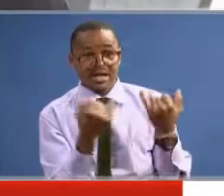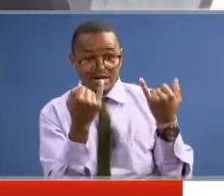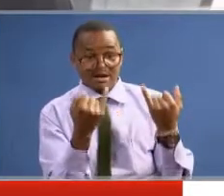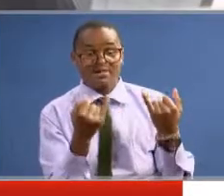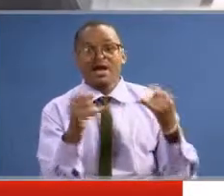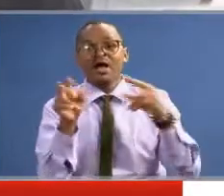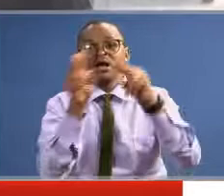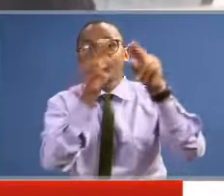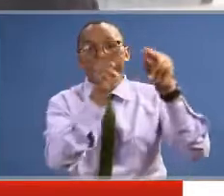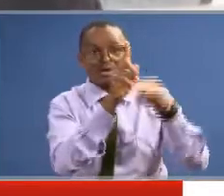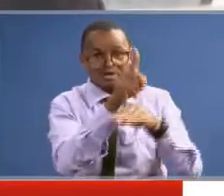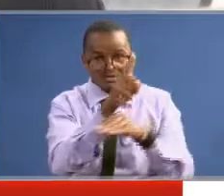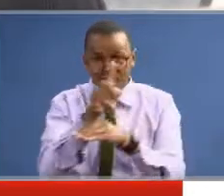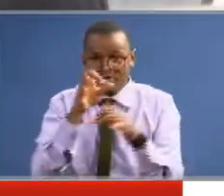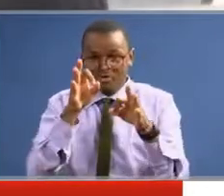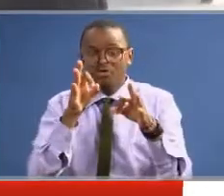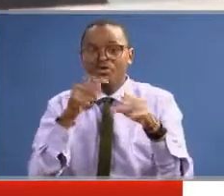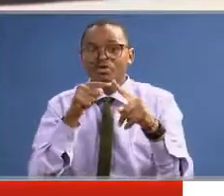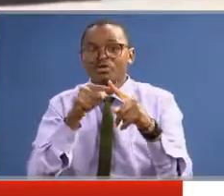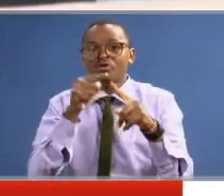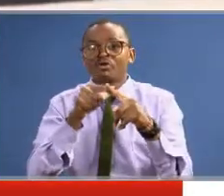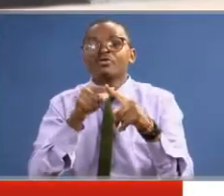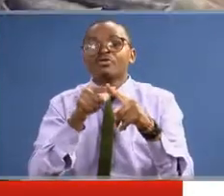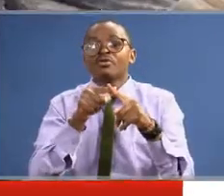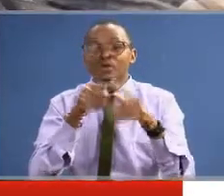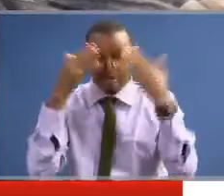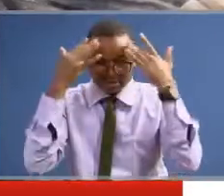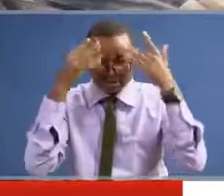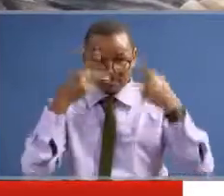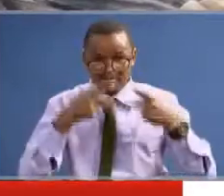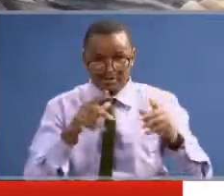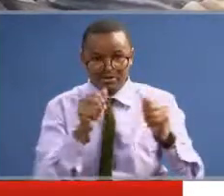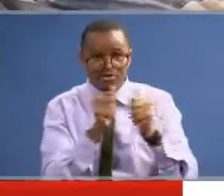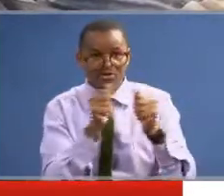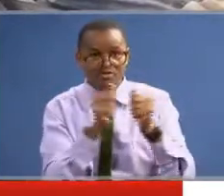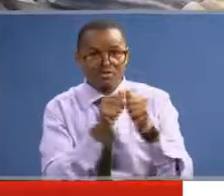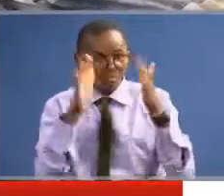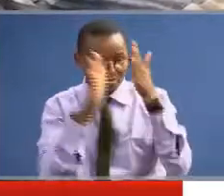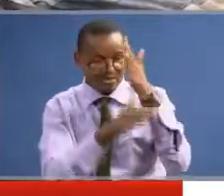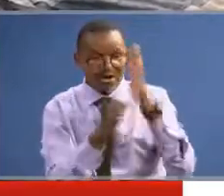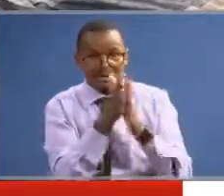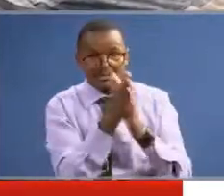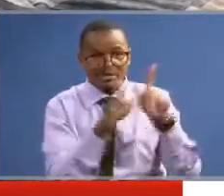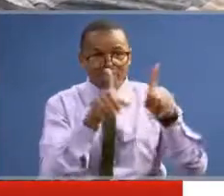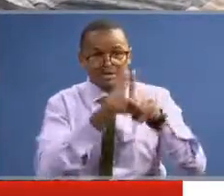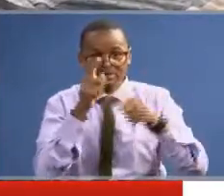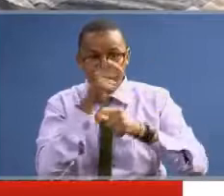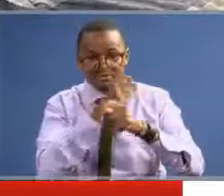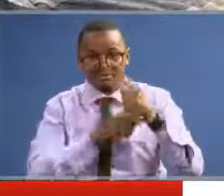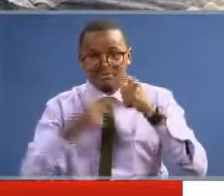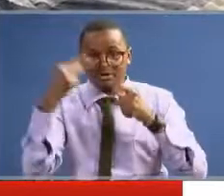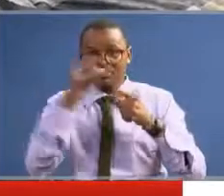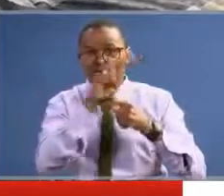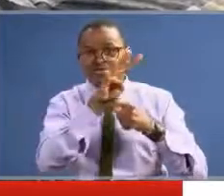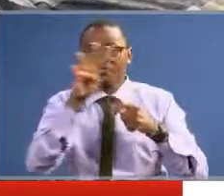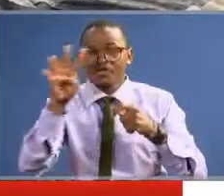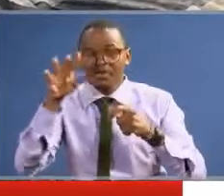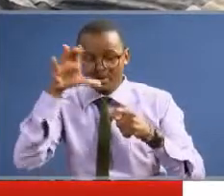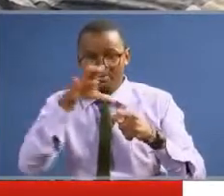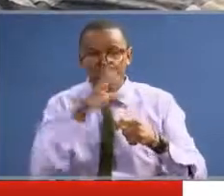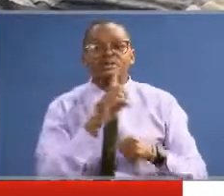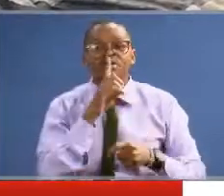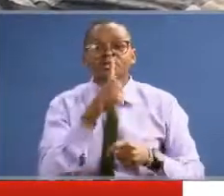been the norm, an accusing finger was pointed to the so-called unknown persons with ill motive, the same way traders at Githurai 44 Market